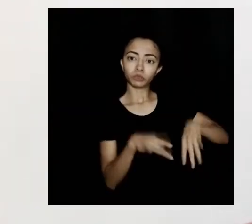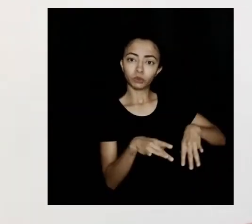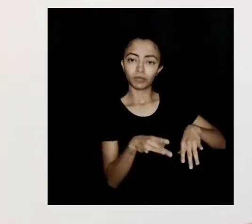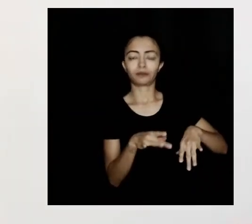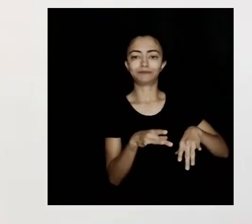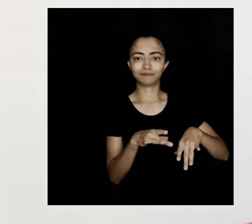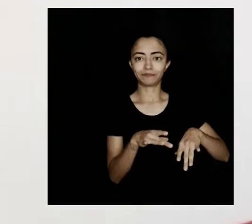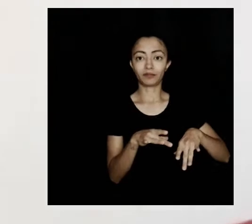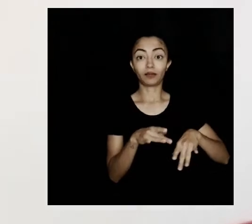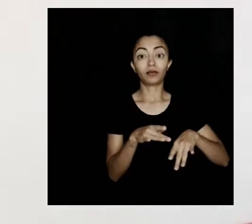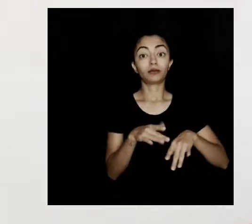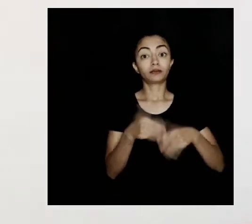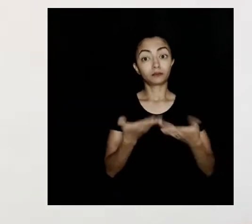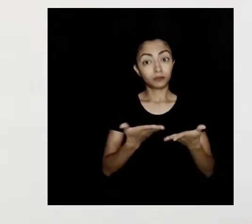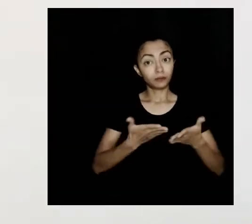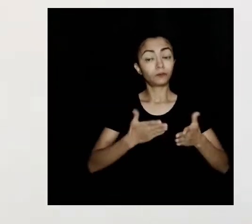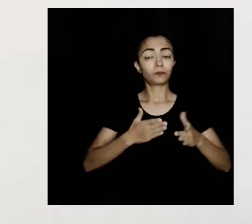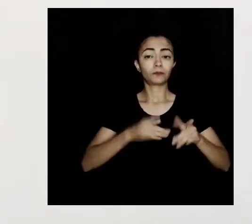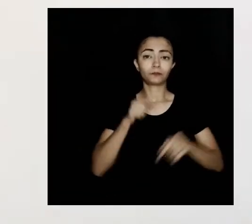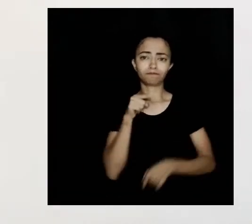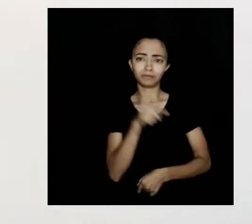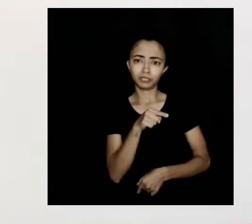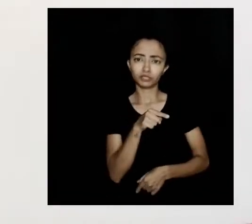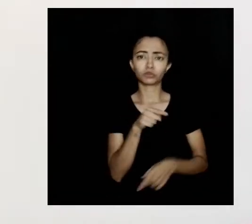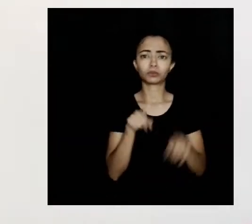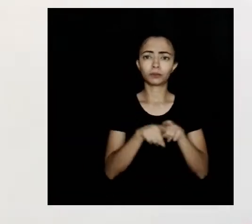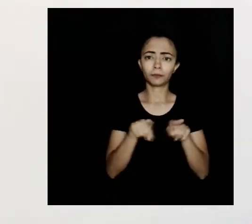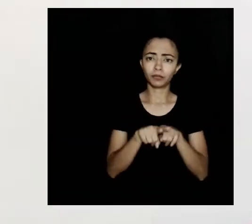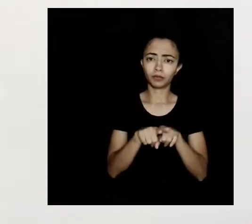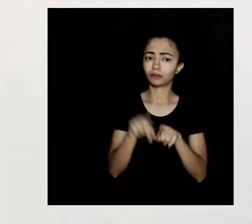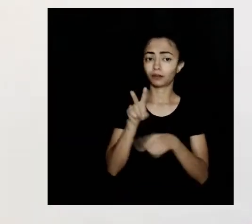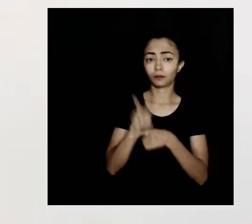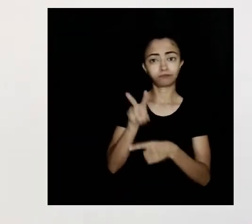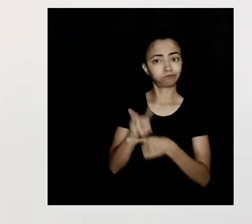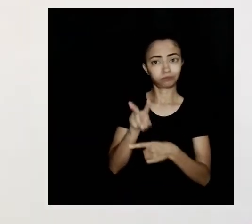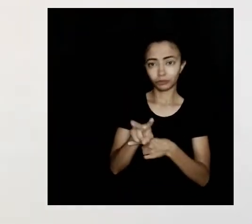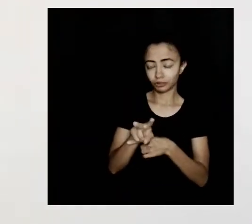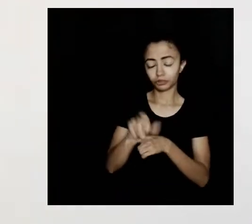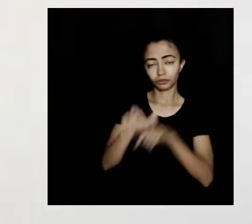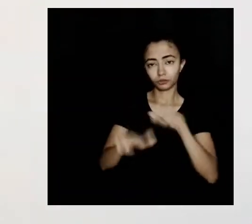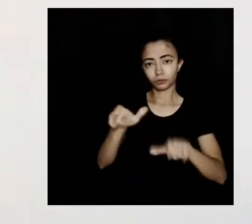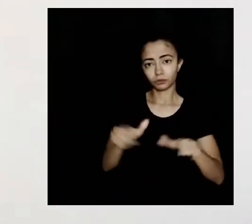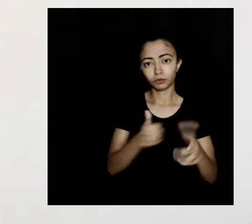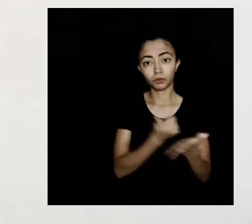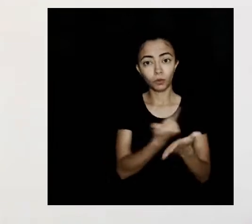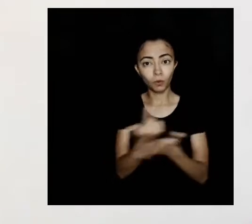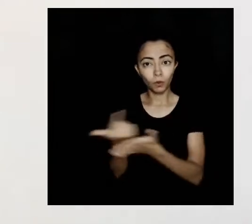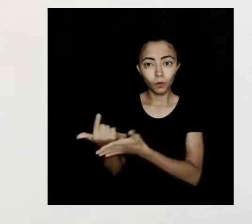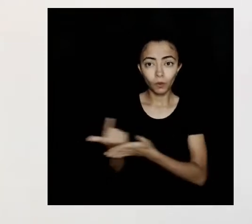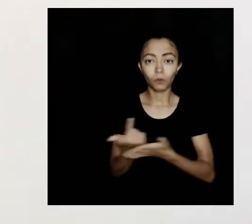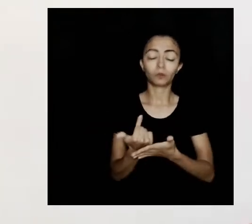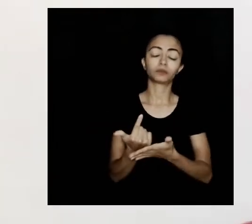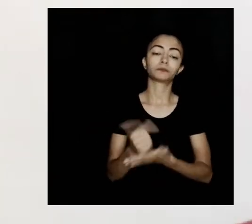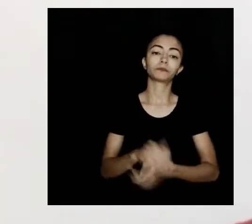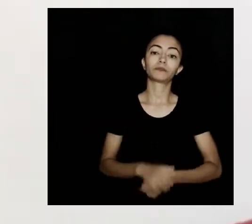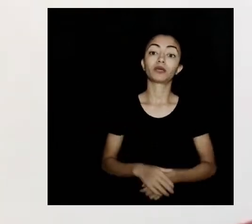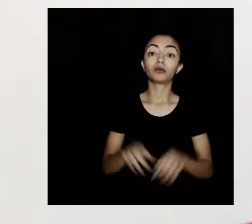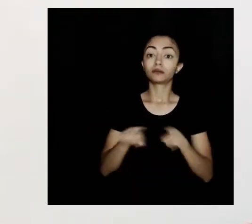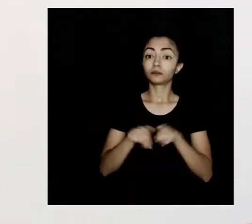to leave breastfeeding earlier than they would. It's also a practice that we are